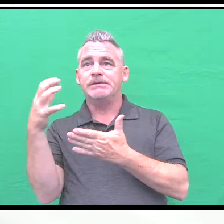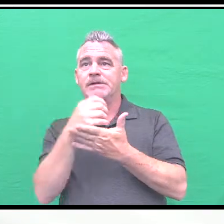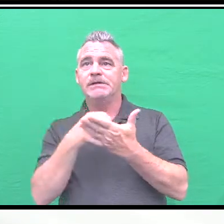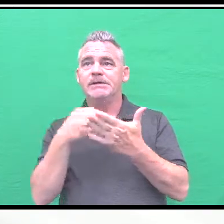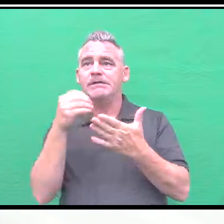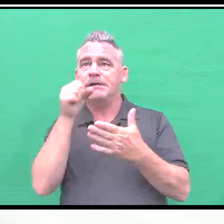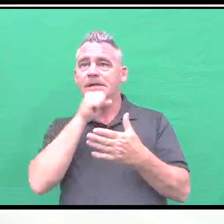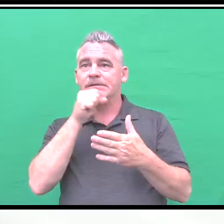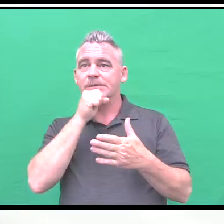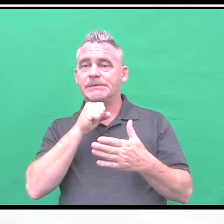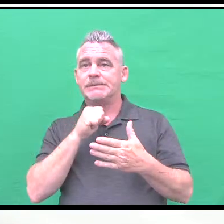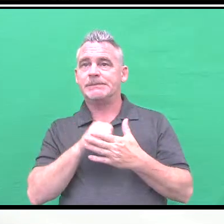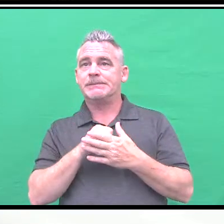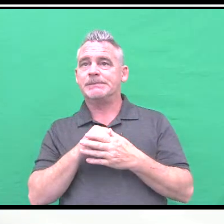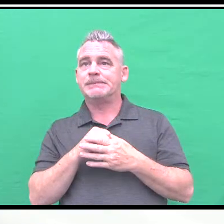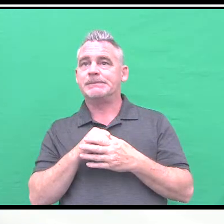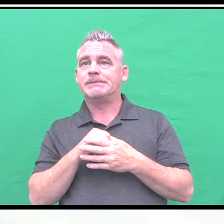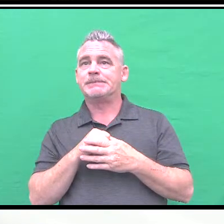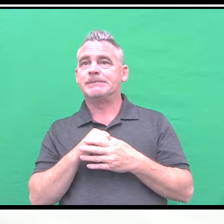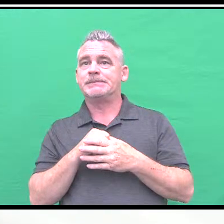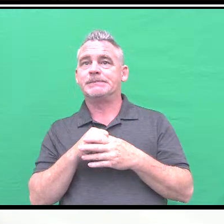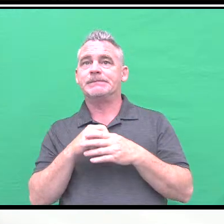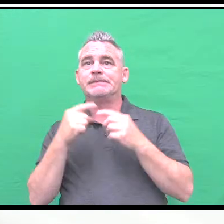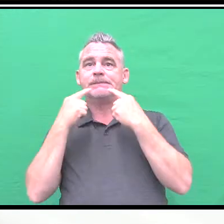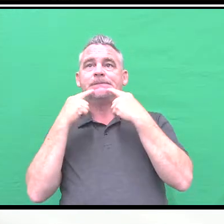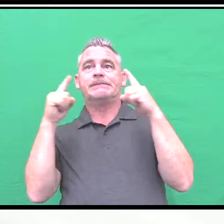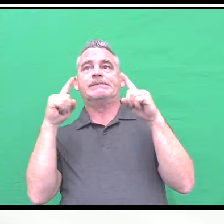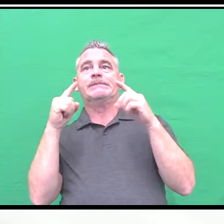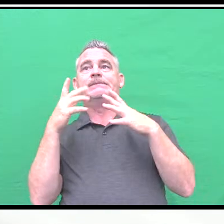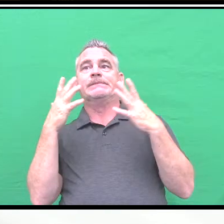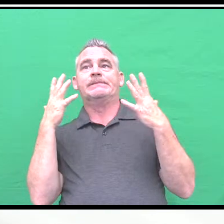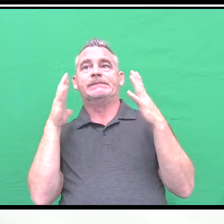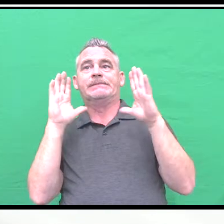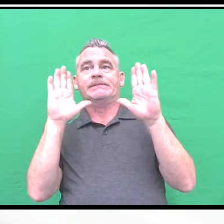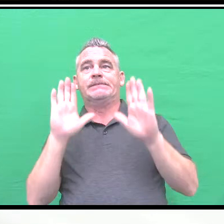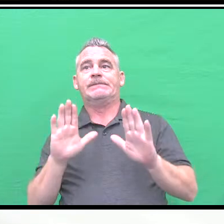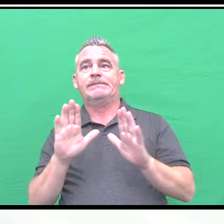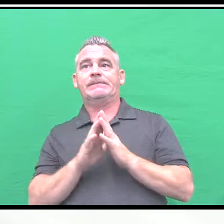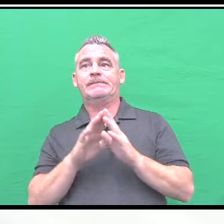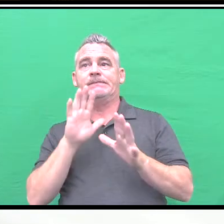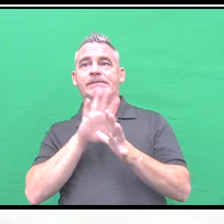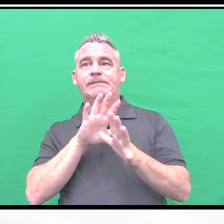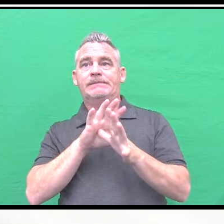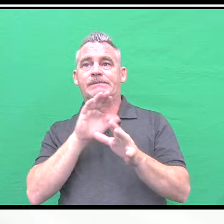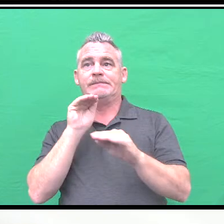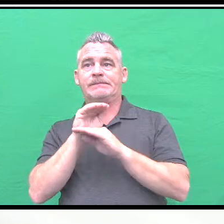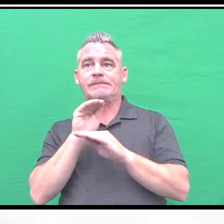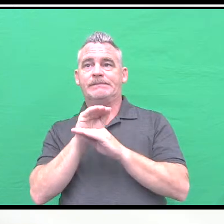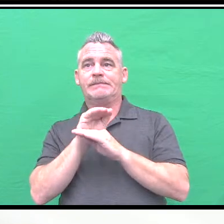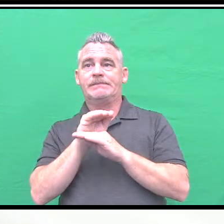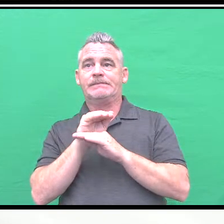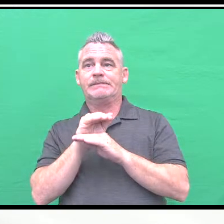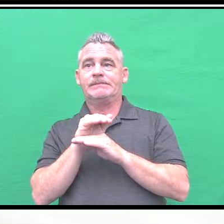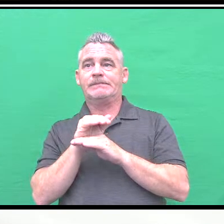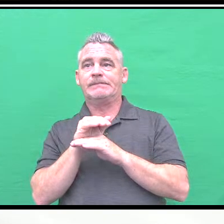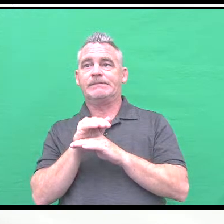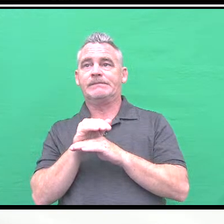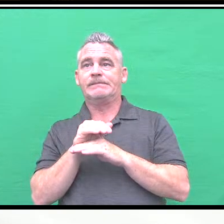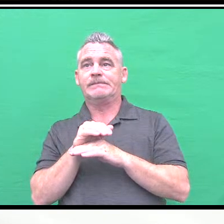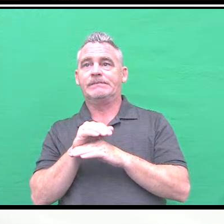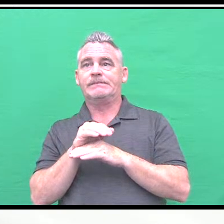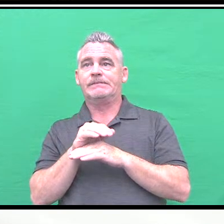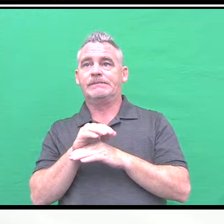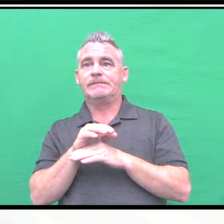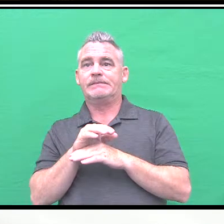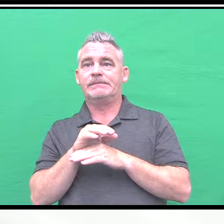And that was always very successful. We've done it in the past, and students always love it, so it's a very fun fundraiser. And our Heal and Data